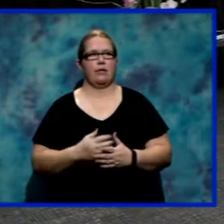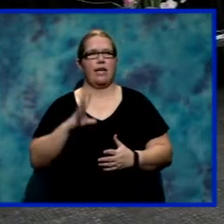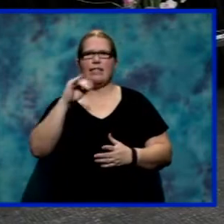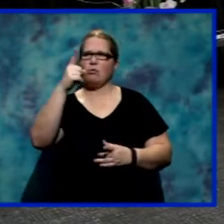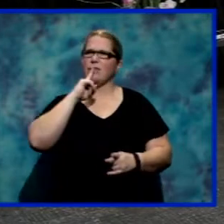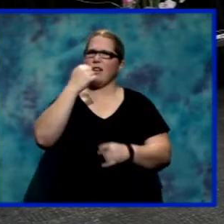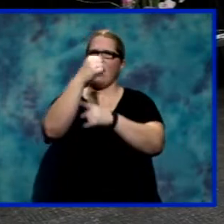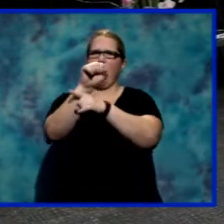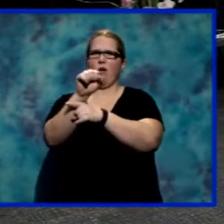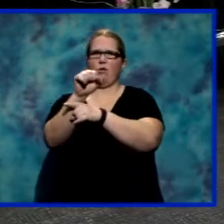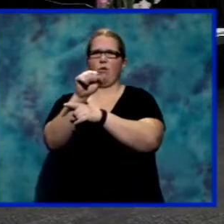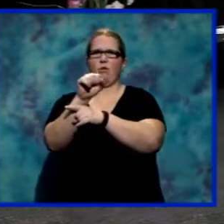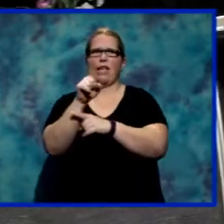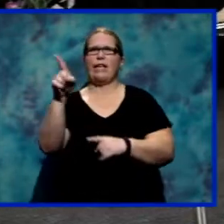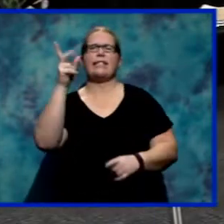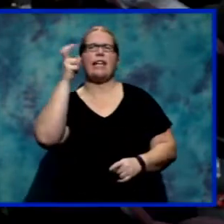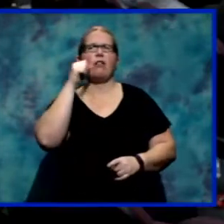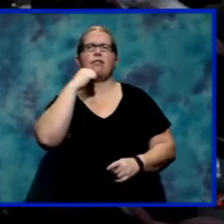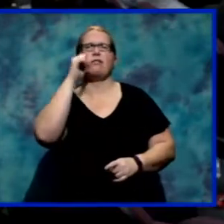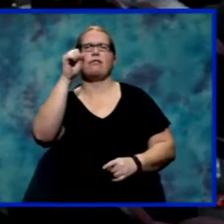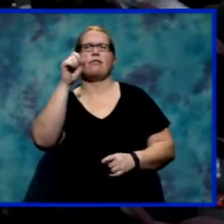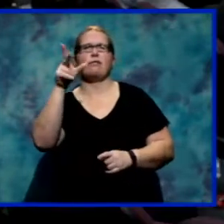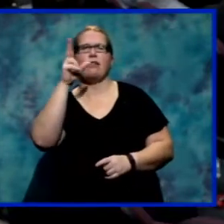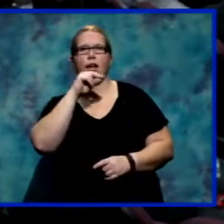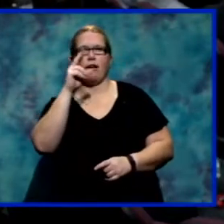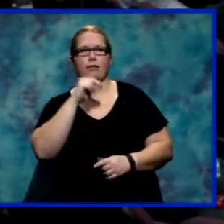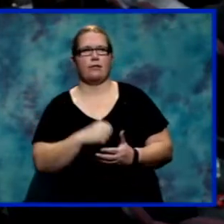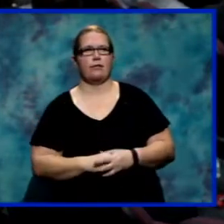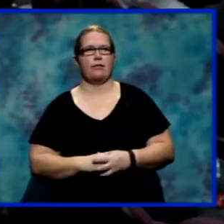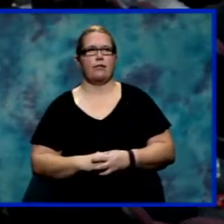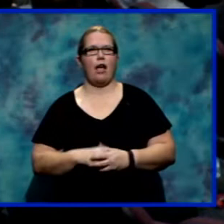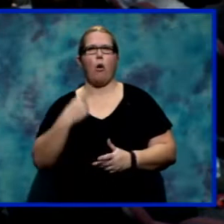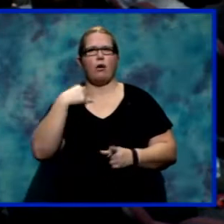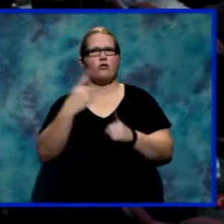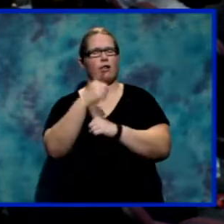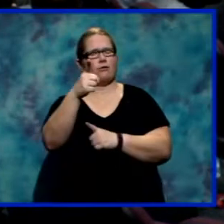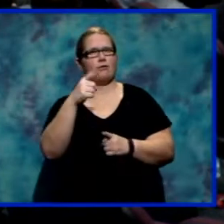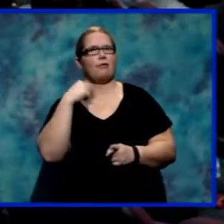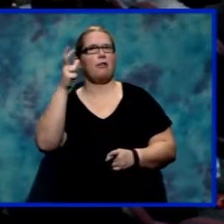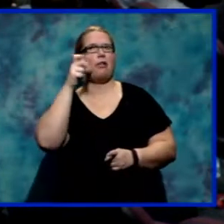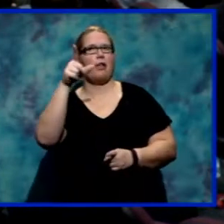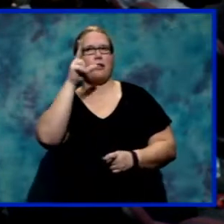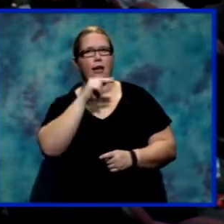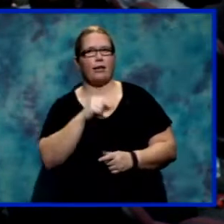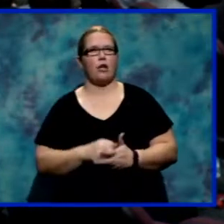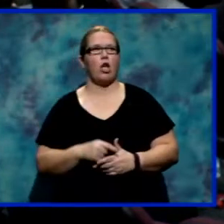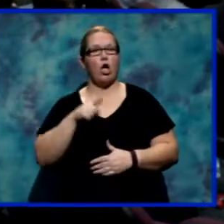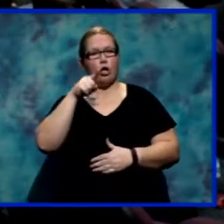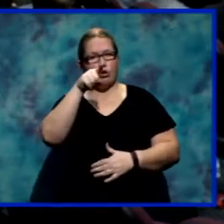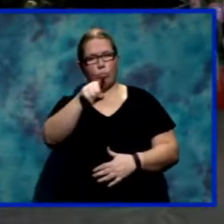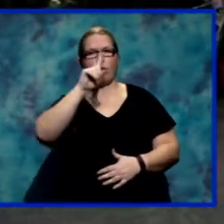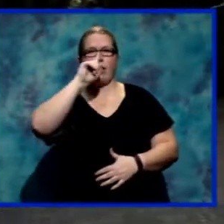no, but he sounded young. Thor, I want you to change that answer, son. You